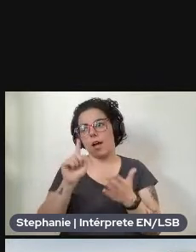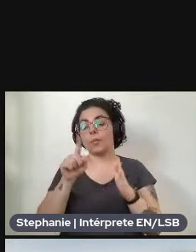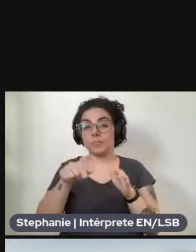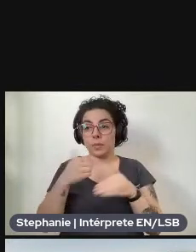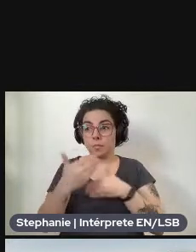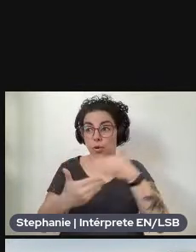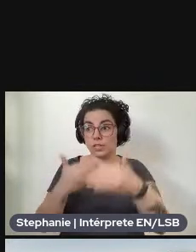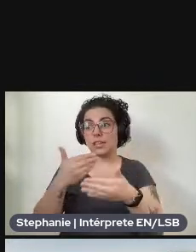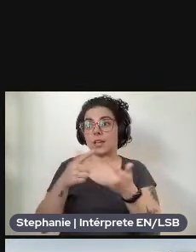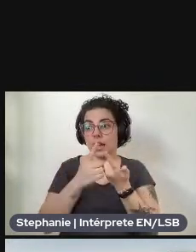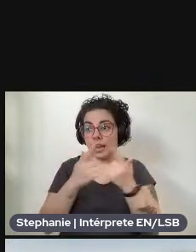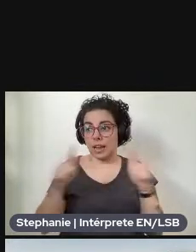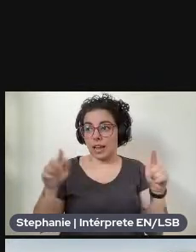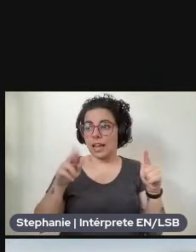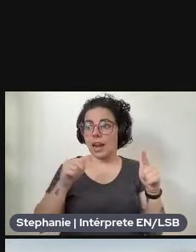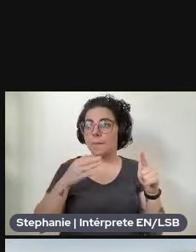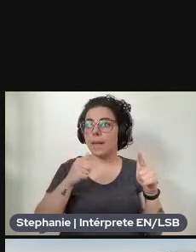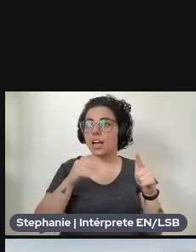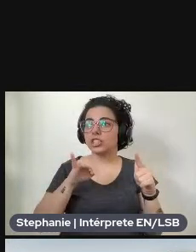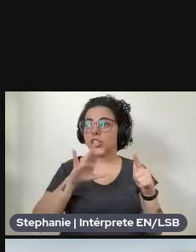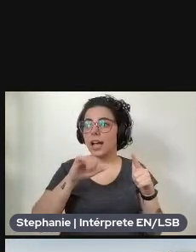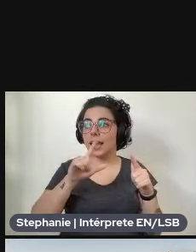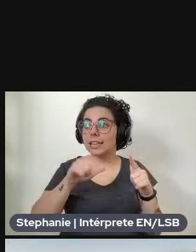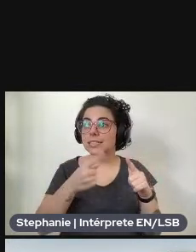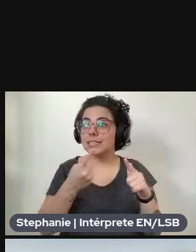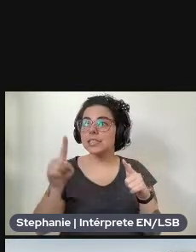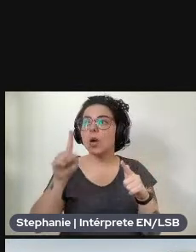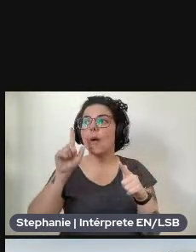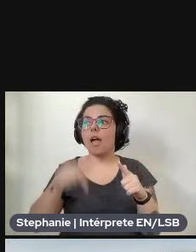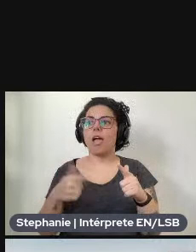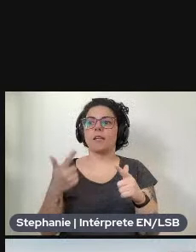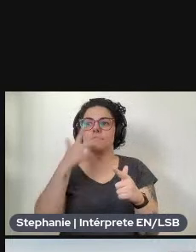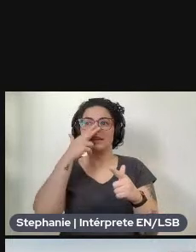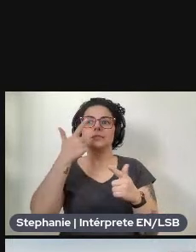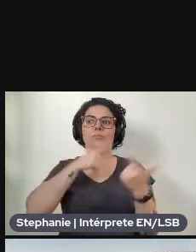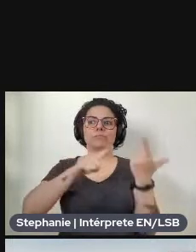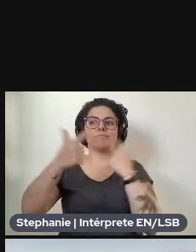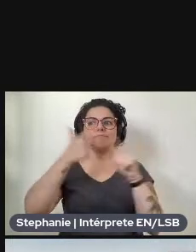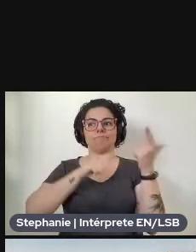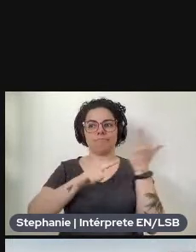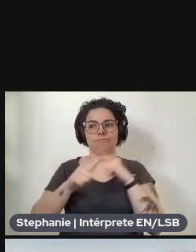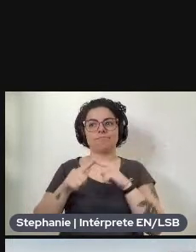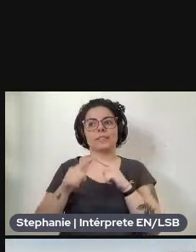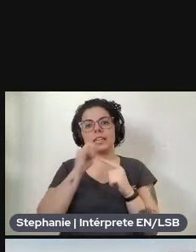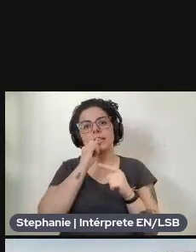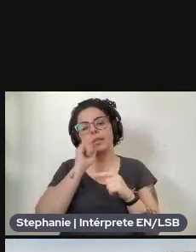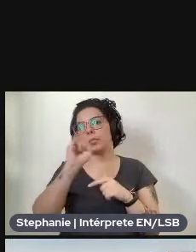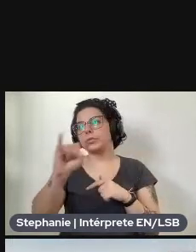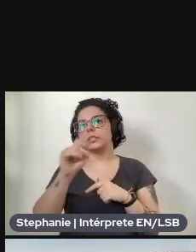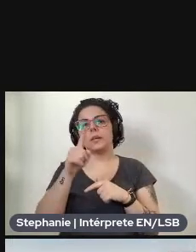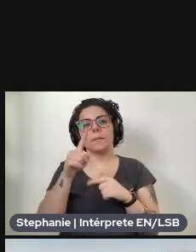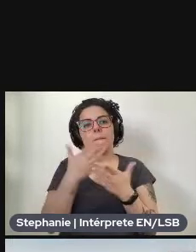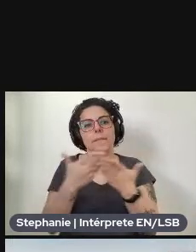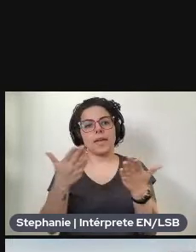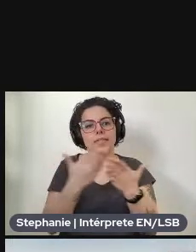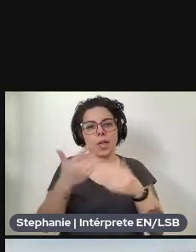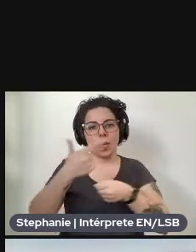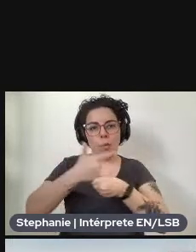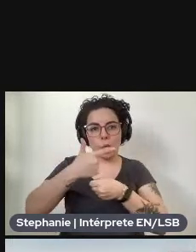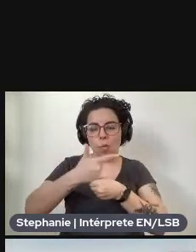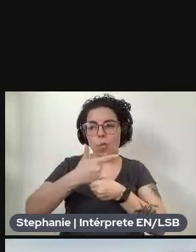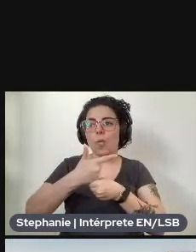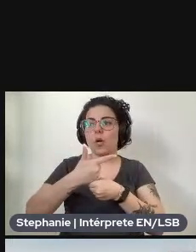was often seen in terms of gain rather than loss, as in, okay, there is a loss of lexical meaning, but gain of abstract